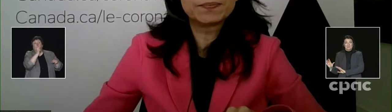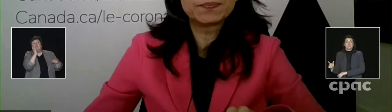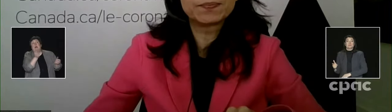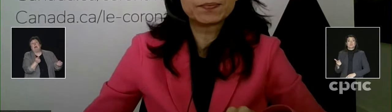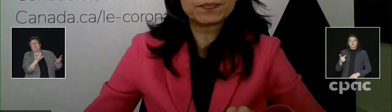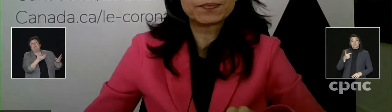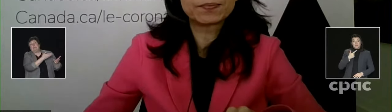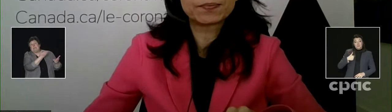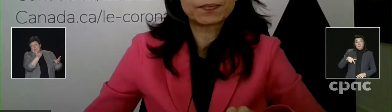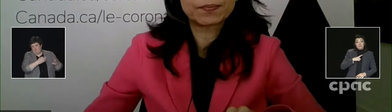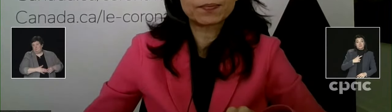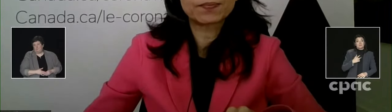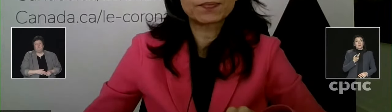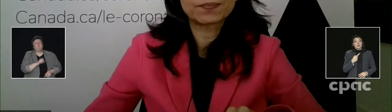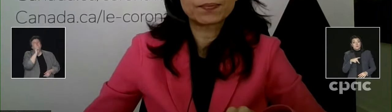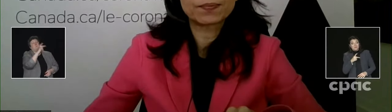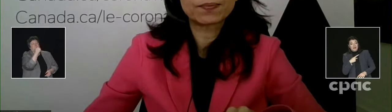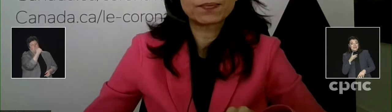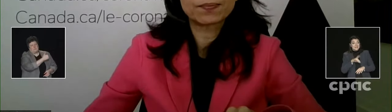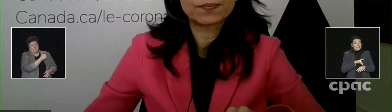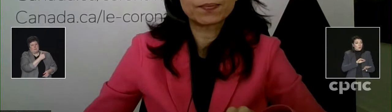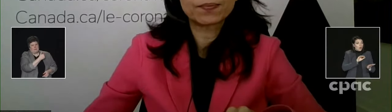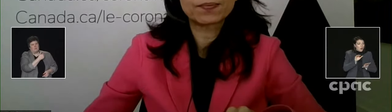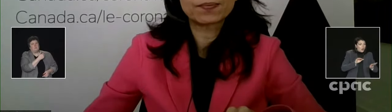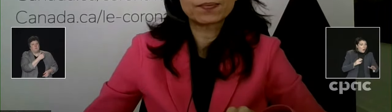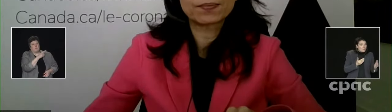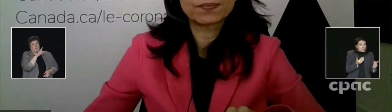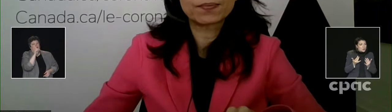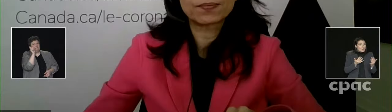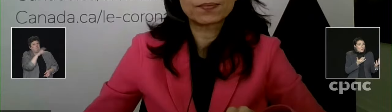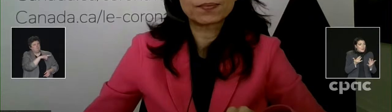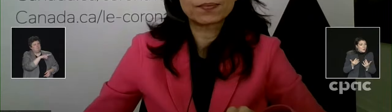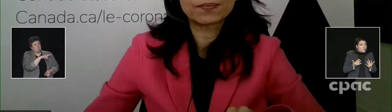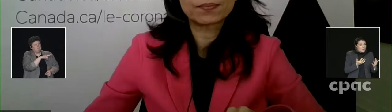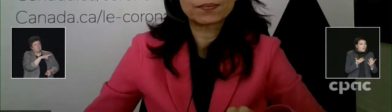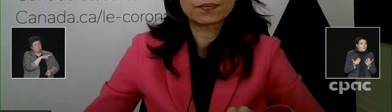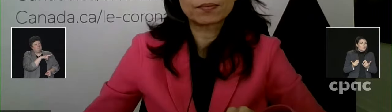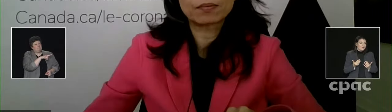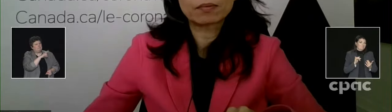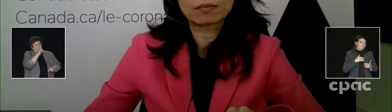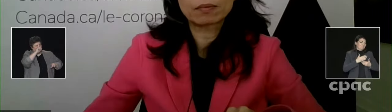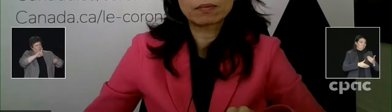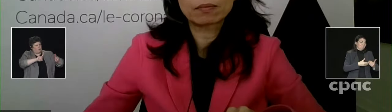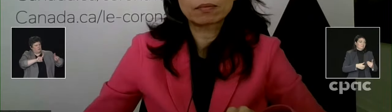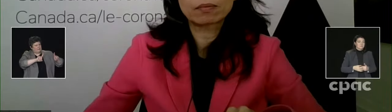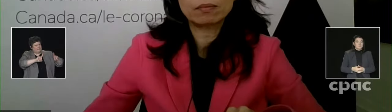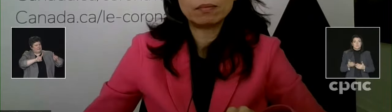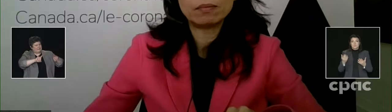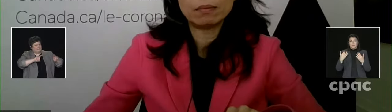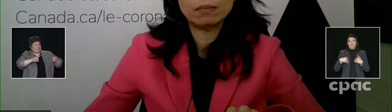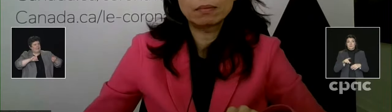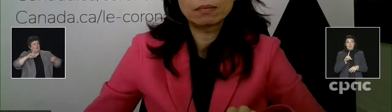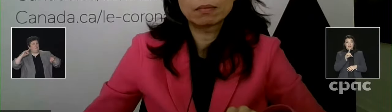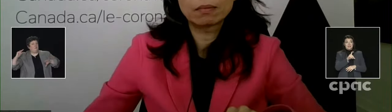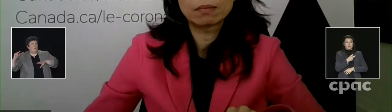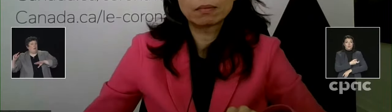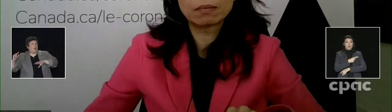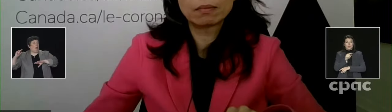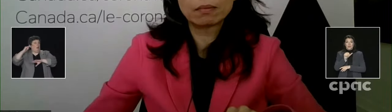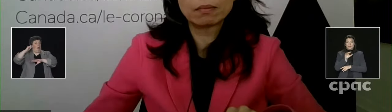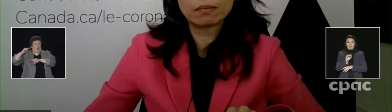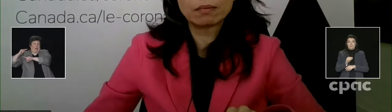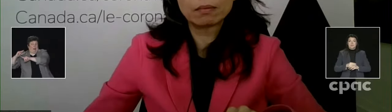needs. Thanks. And then the question I did want to ask is for you, Dr. Tam, and it's on testing, the pre-departure testing measures we heard announced this